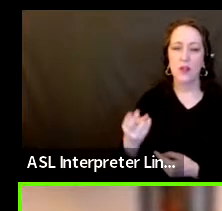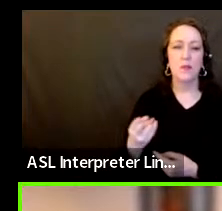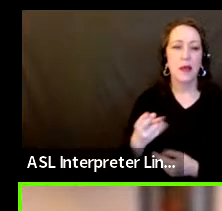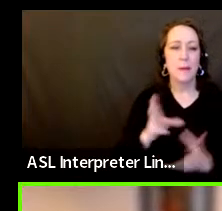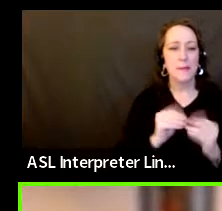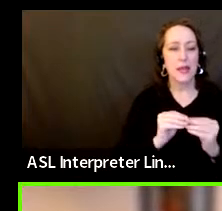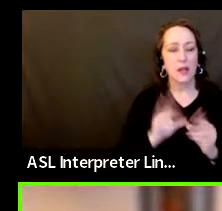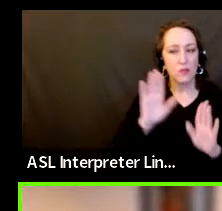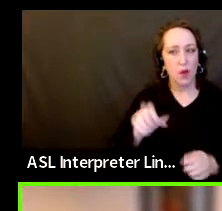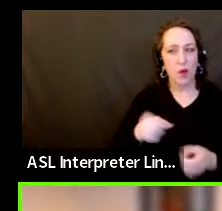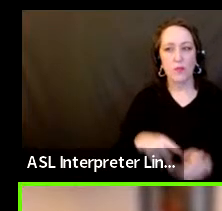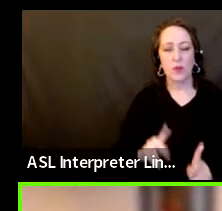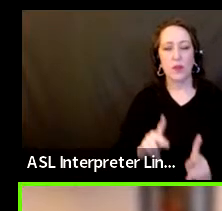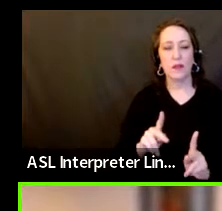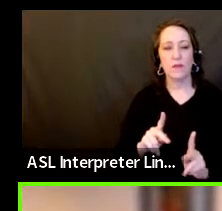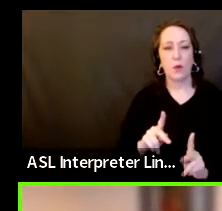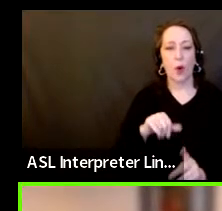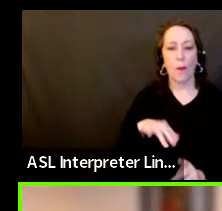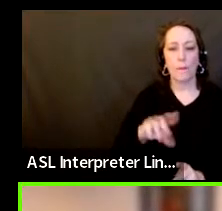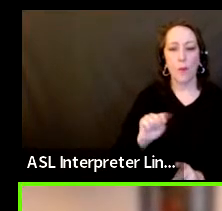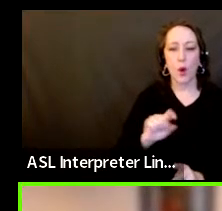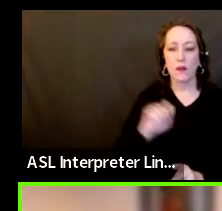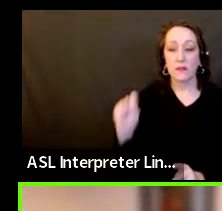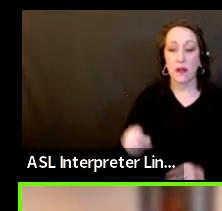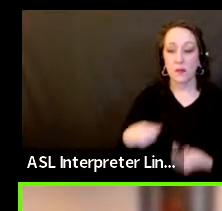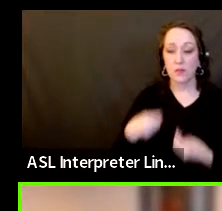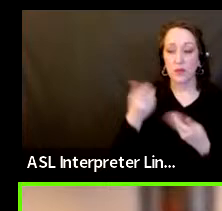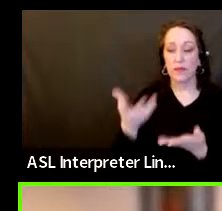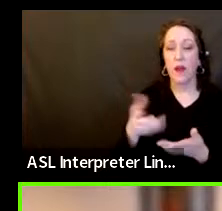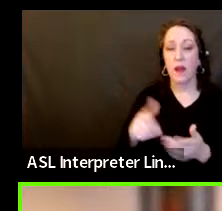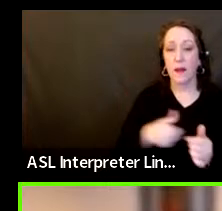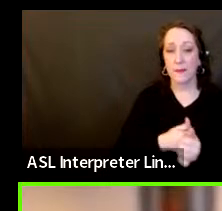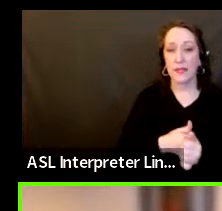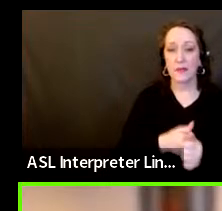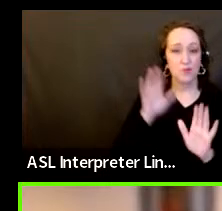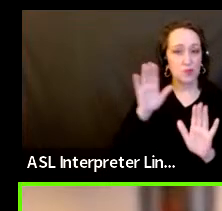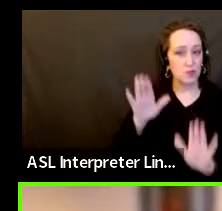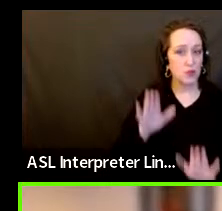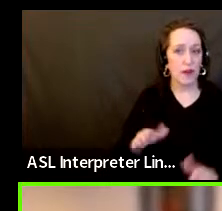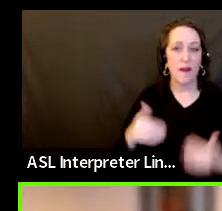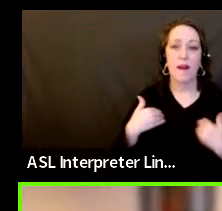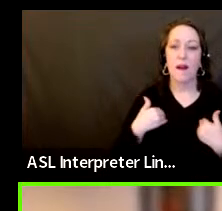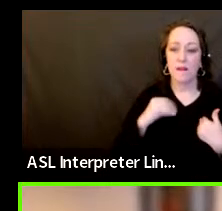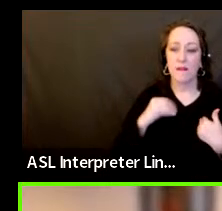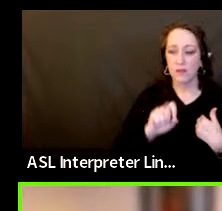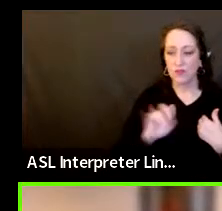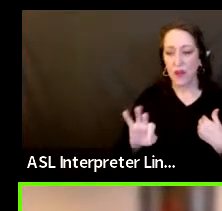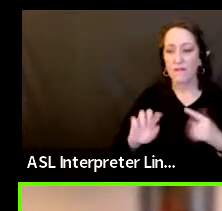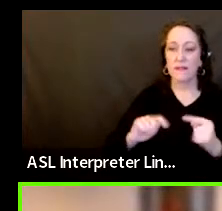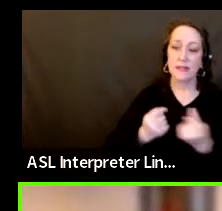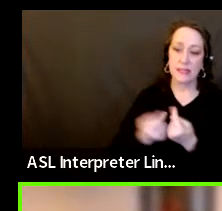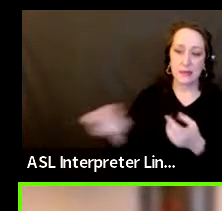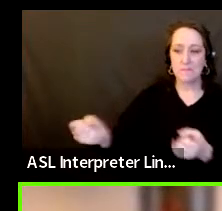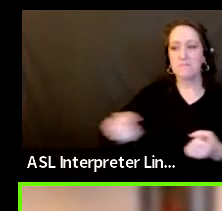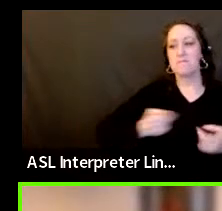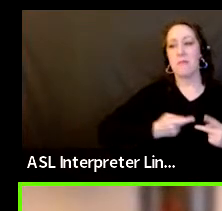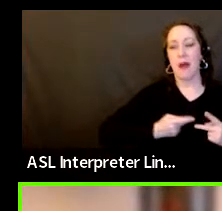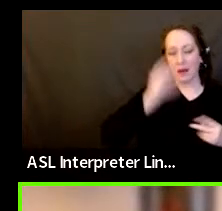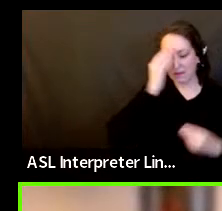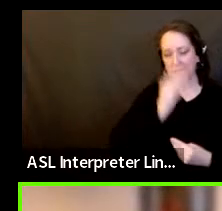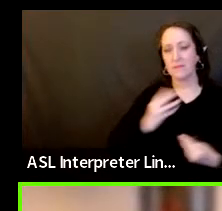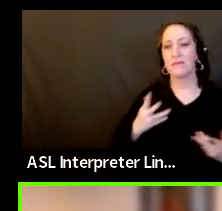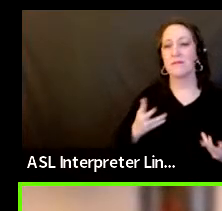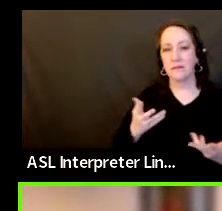a great opportunity for the Port of Stockton to provide updates. So I think it would be great to have Jeff and his team come back and have the updates